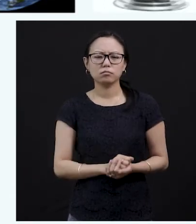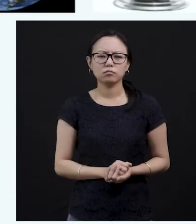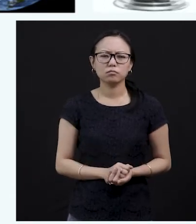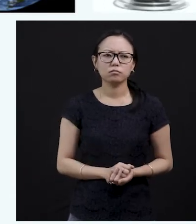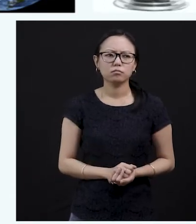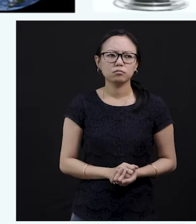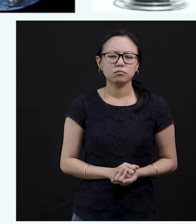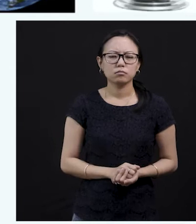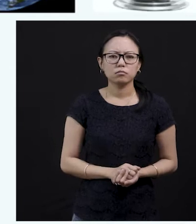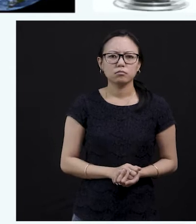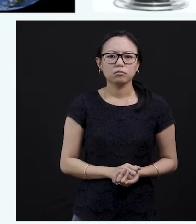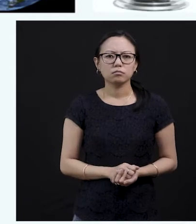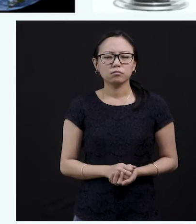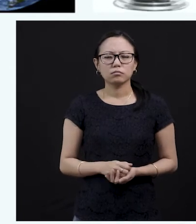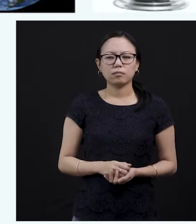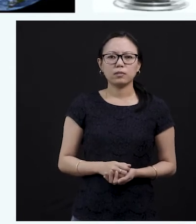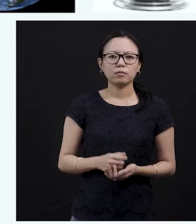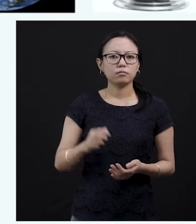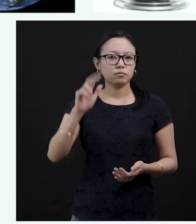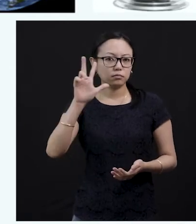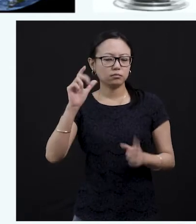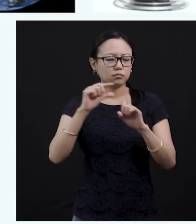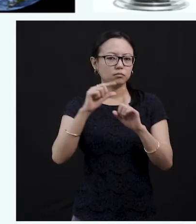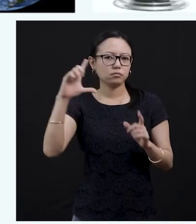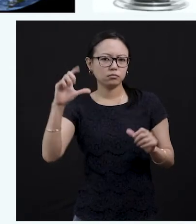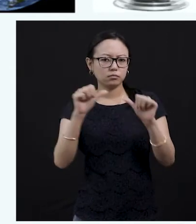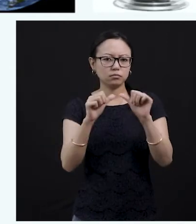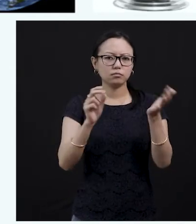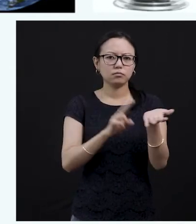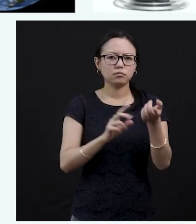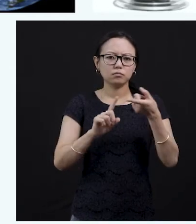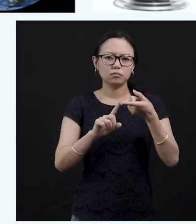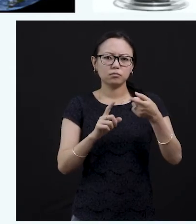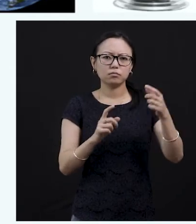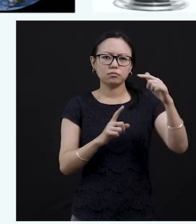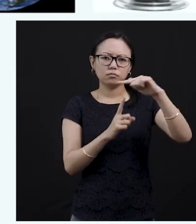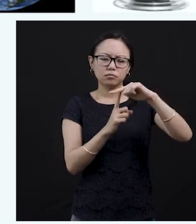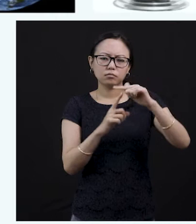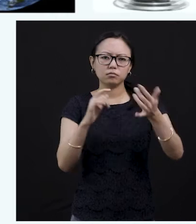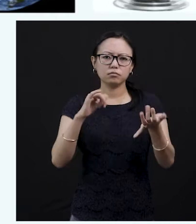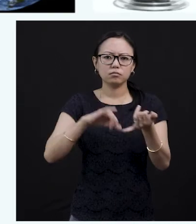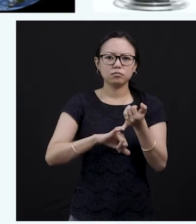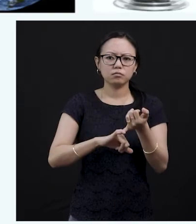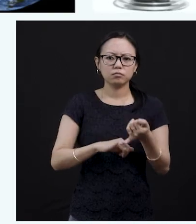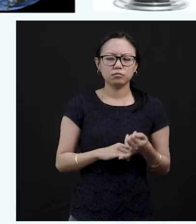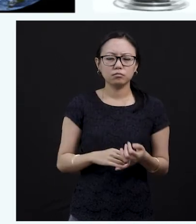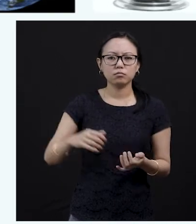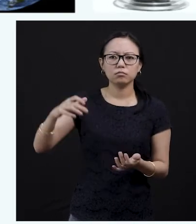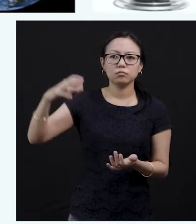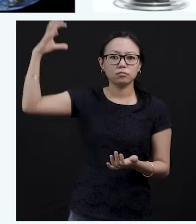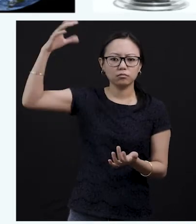that these planets revolve, that is, they make a circle around the sun and in a fixed